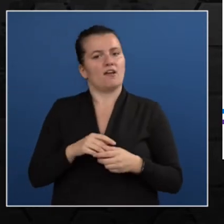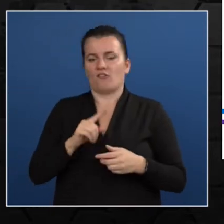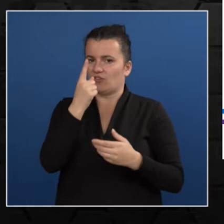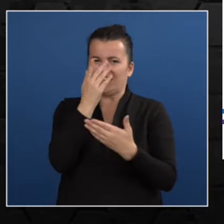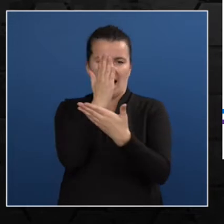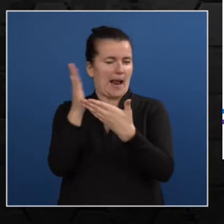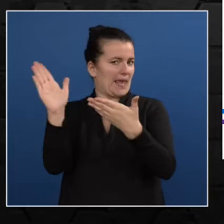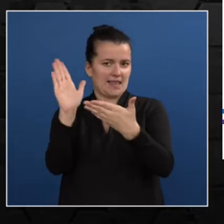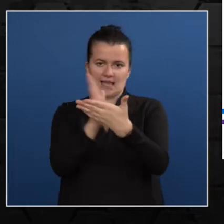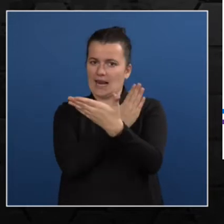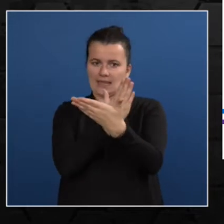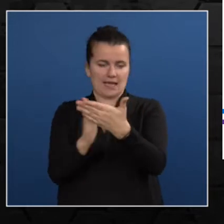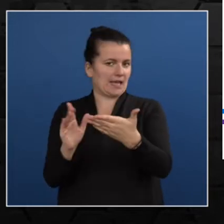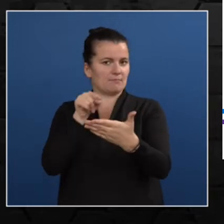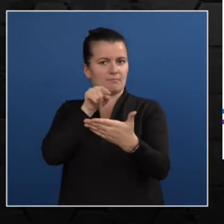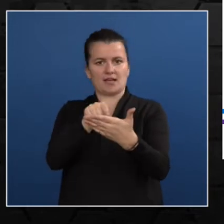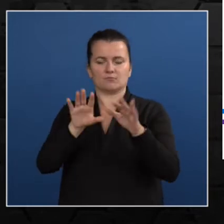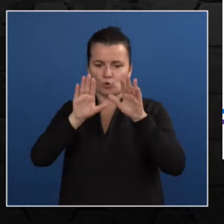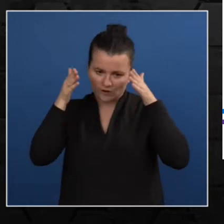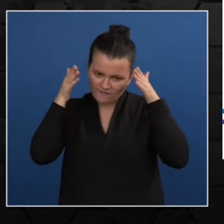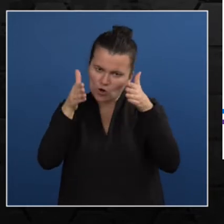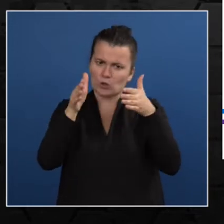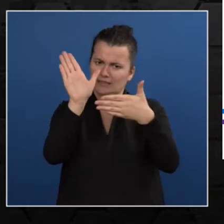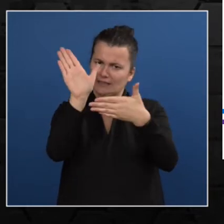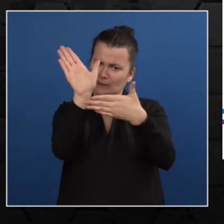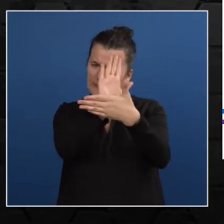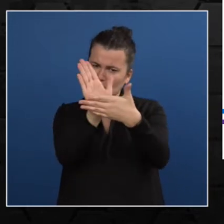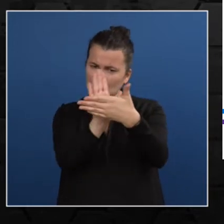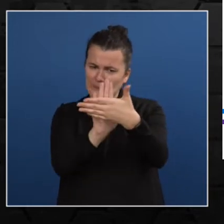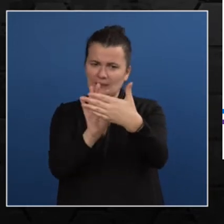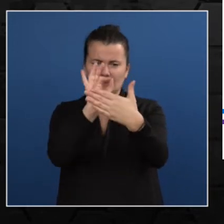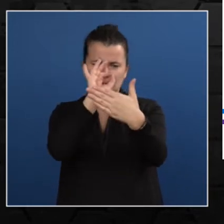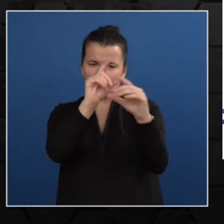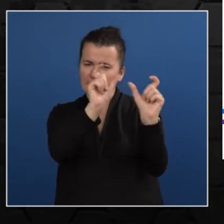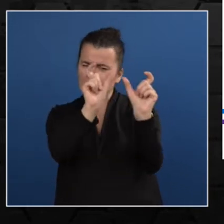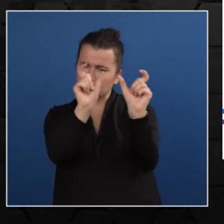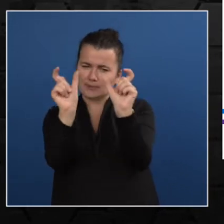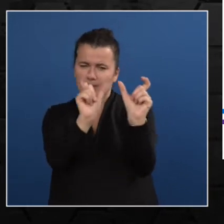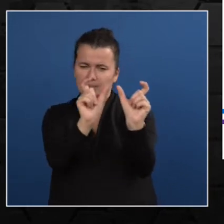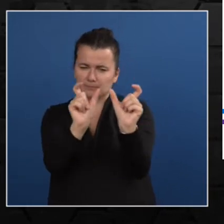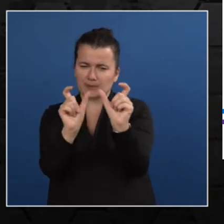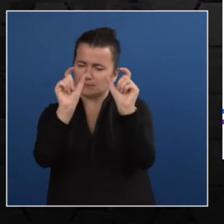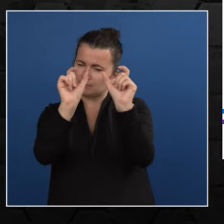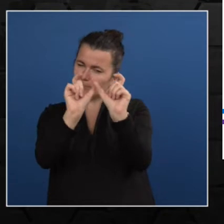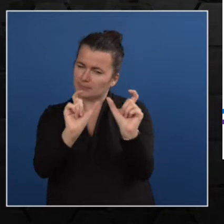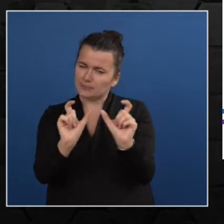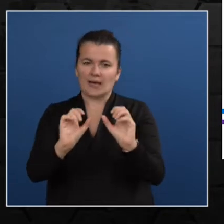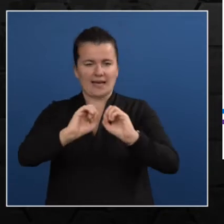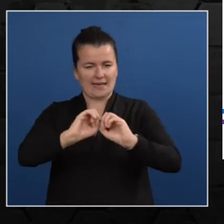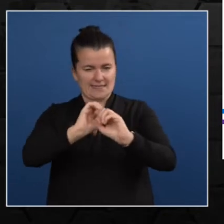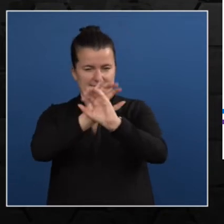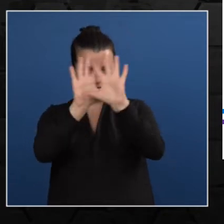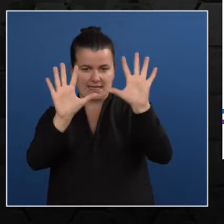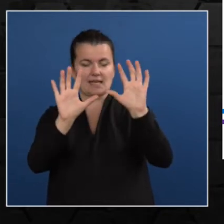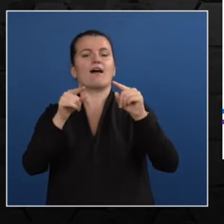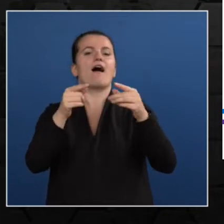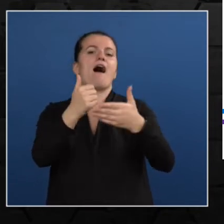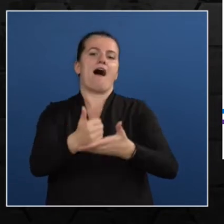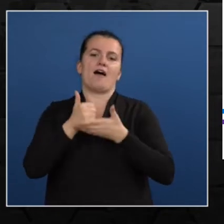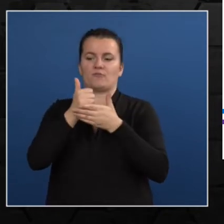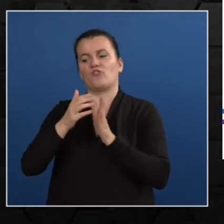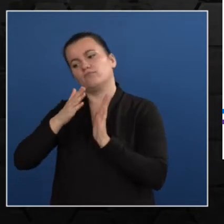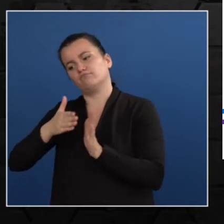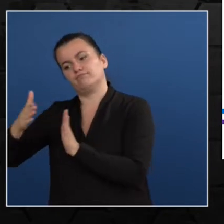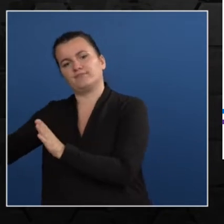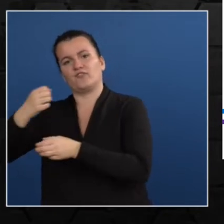because this cleaning is different from the cleaning in other domains. Then you have